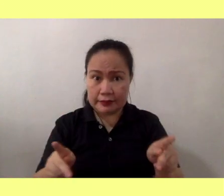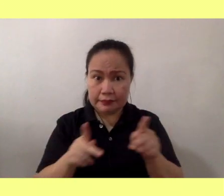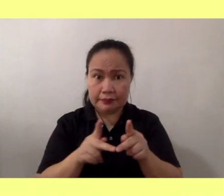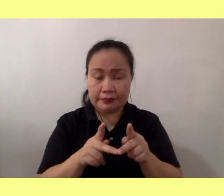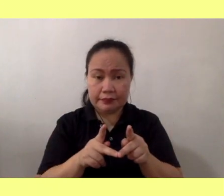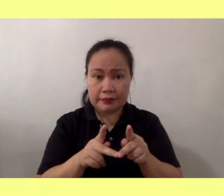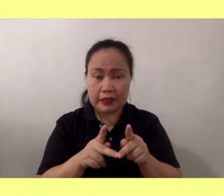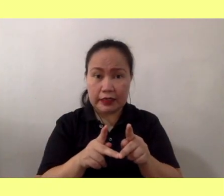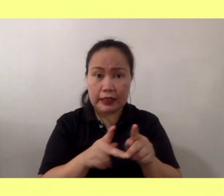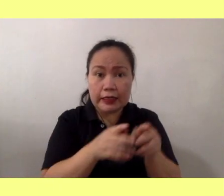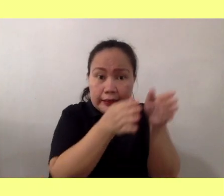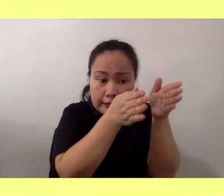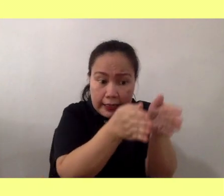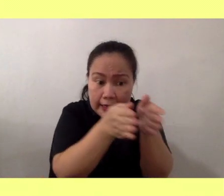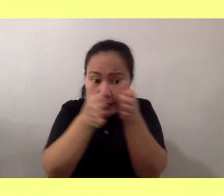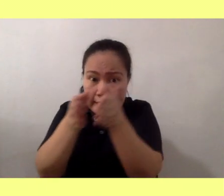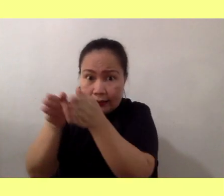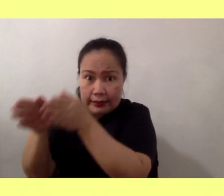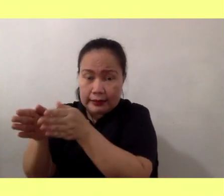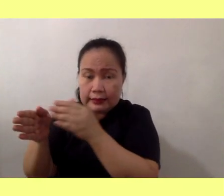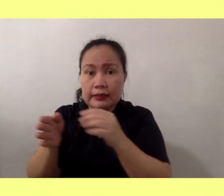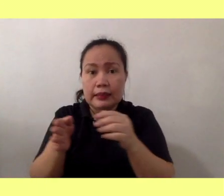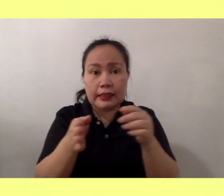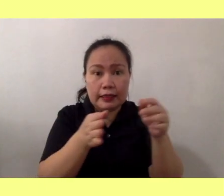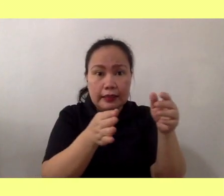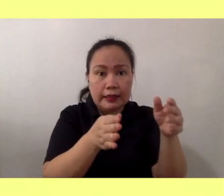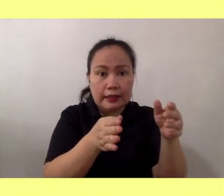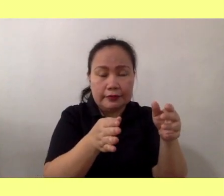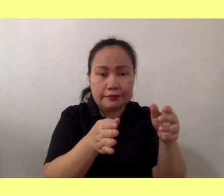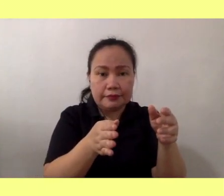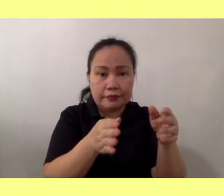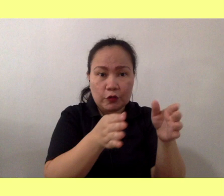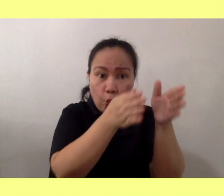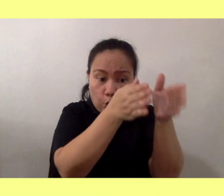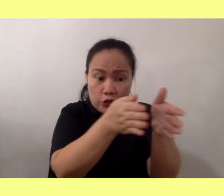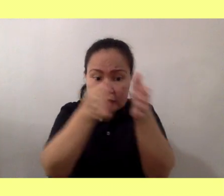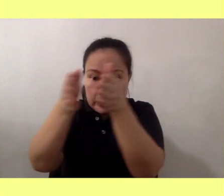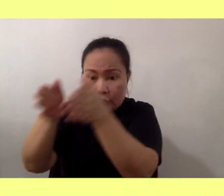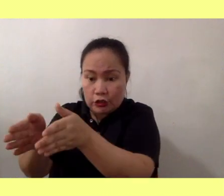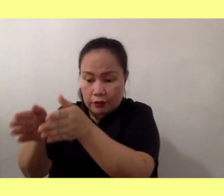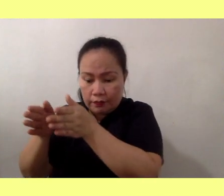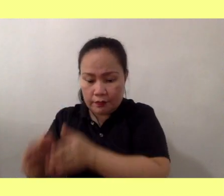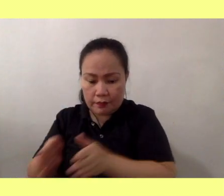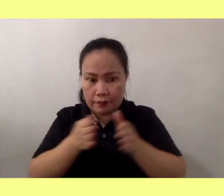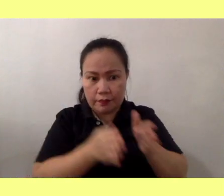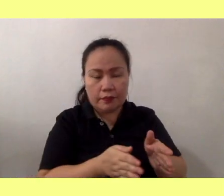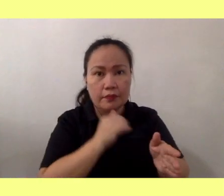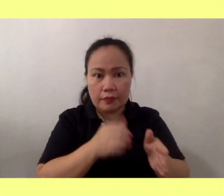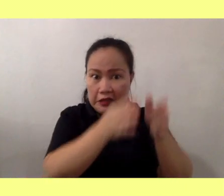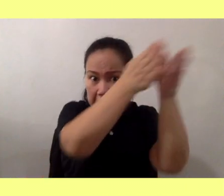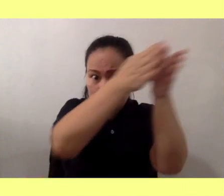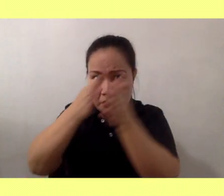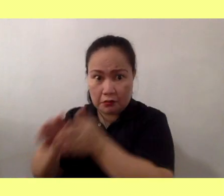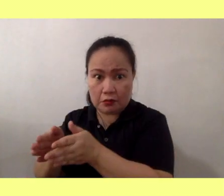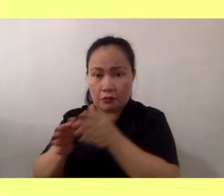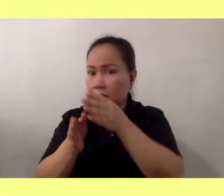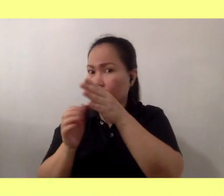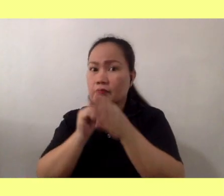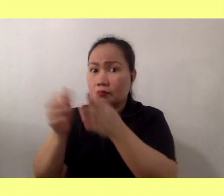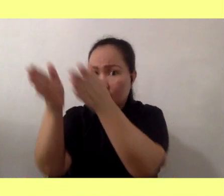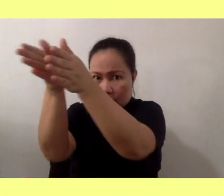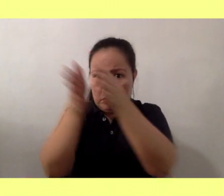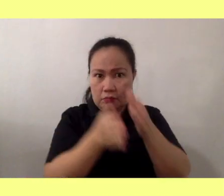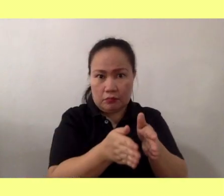plane ng magkakasunod yung points. Okay? Pwedeng counterclockwise, pwedeng clockwise, basta